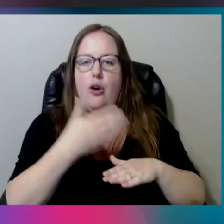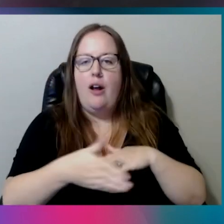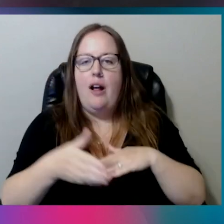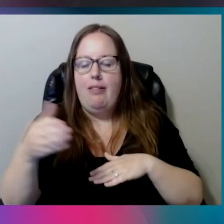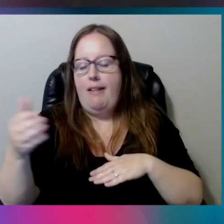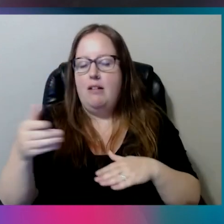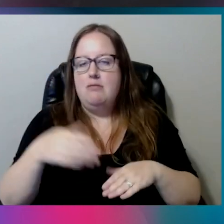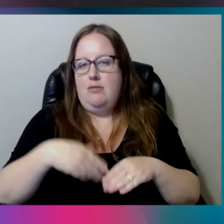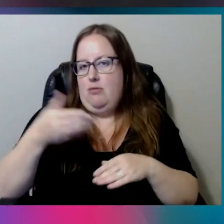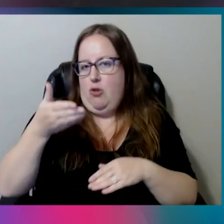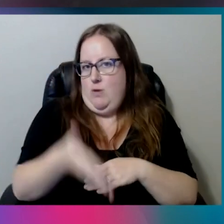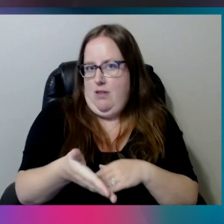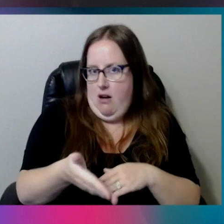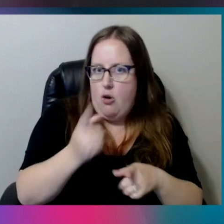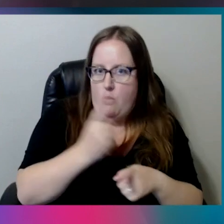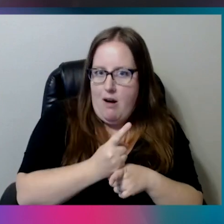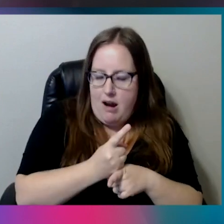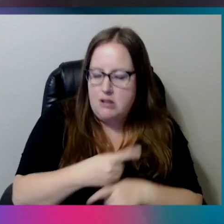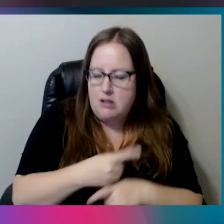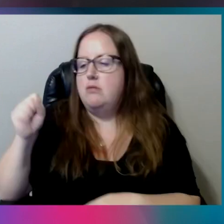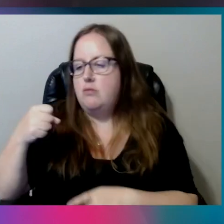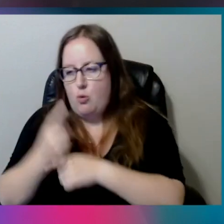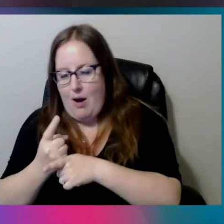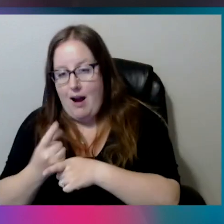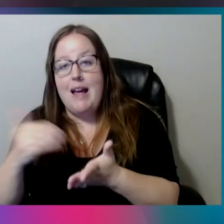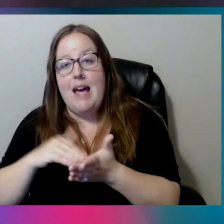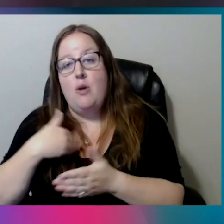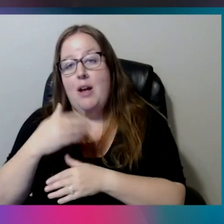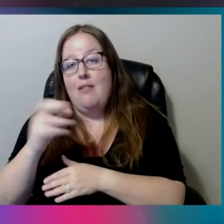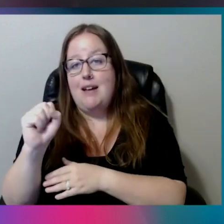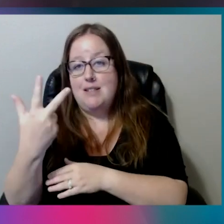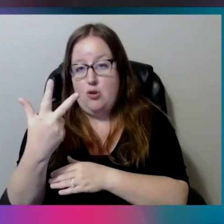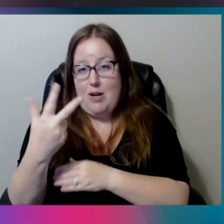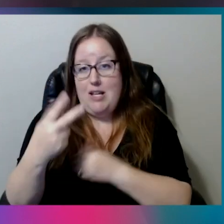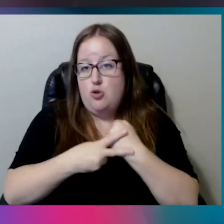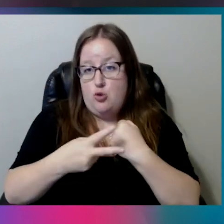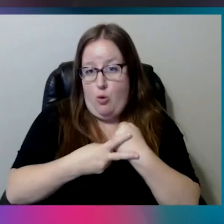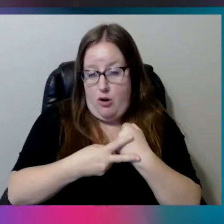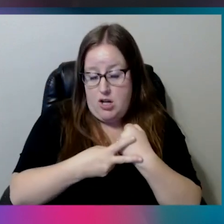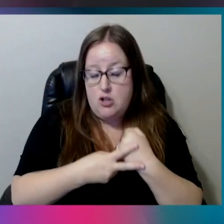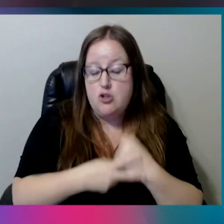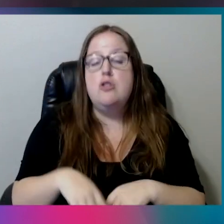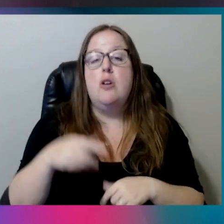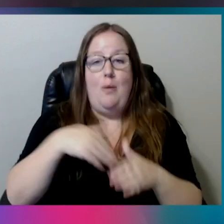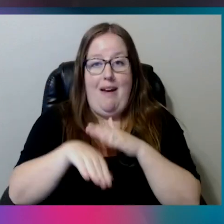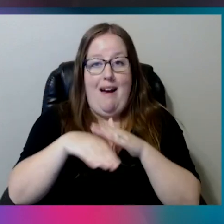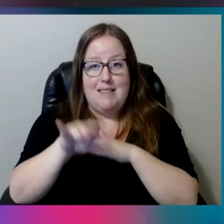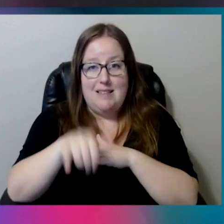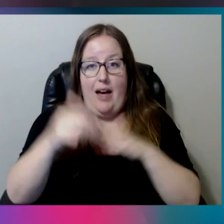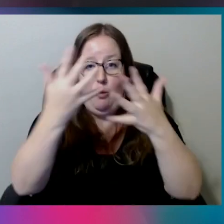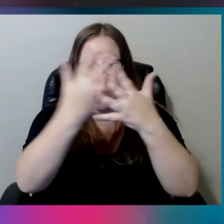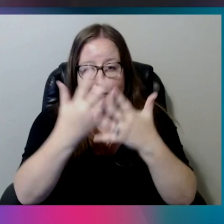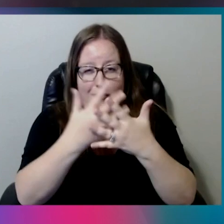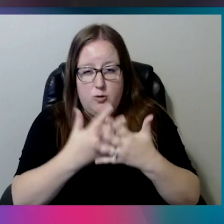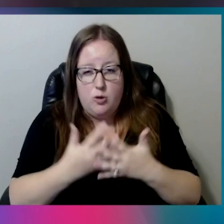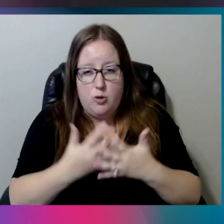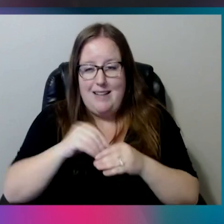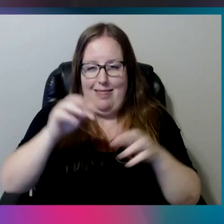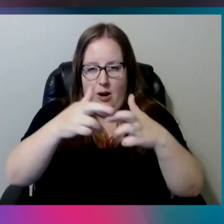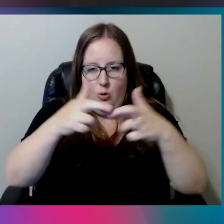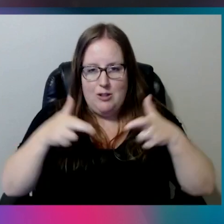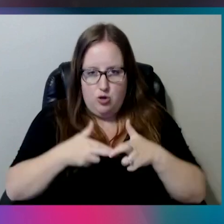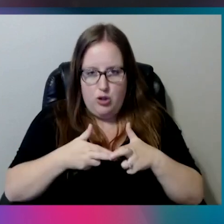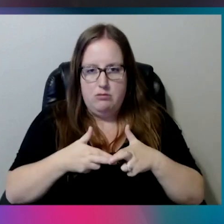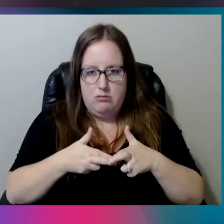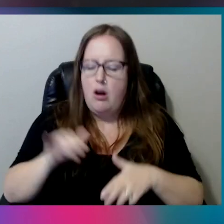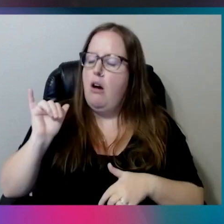there. Yeah. Again, we've got S3 storage buckets inside here. We access those. This one filters down to just the ones in that region. Okay. Right, so